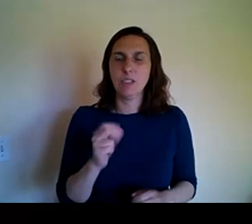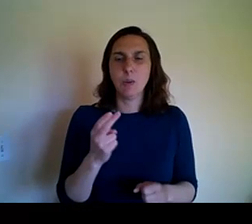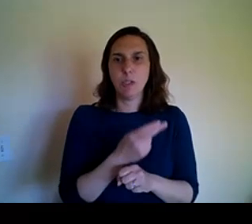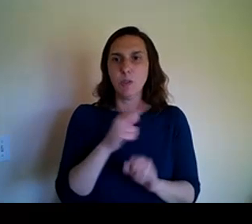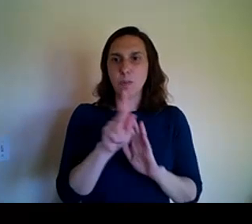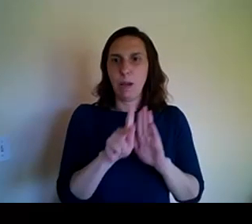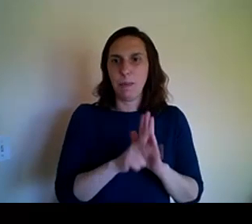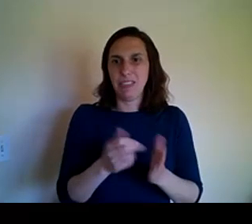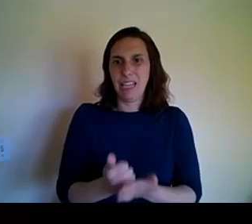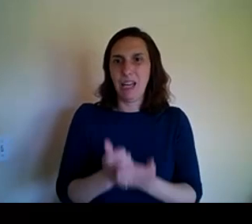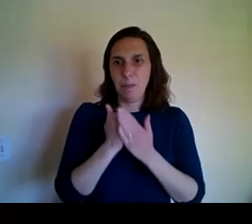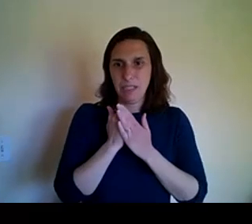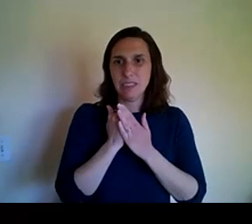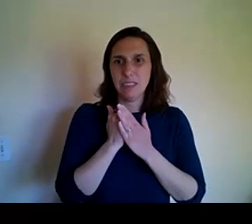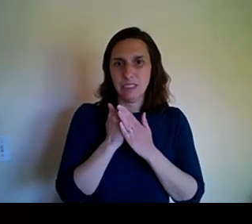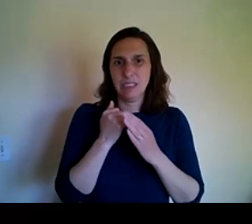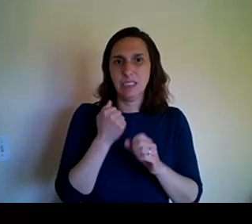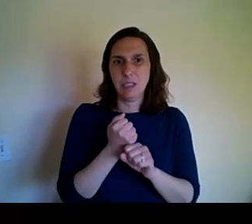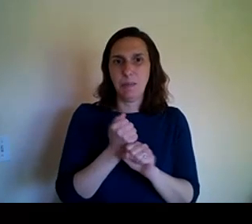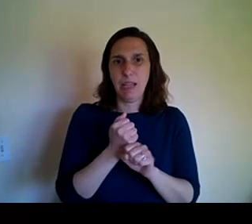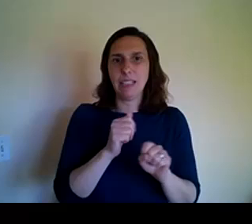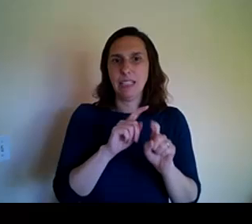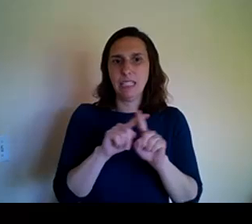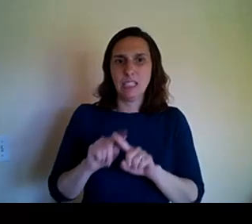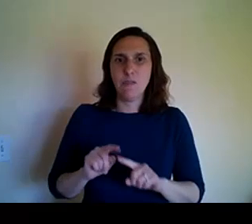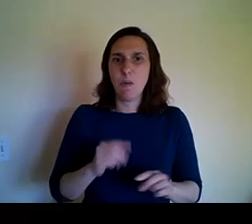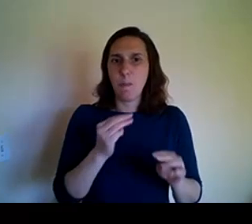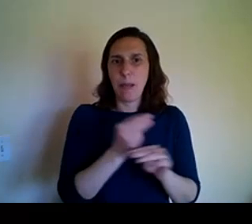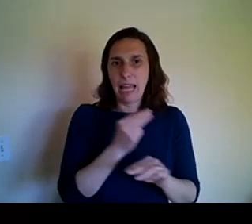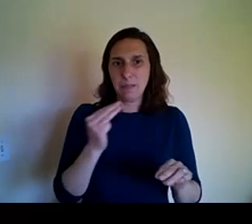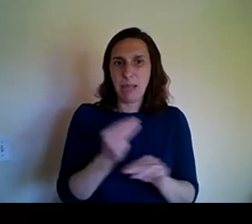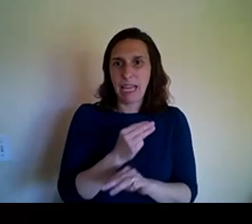out and develop the different mathematics we can do